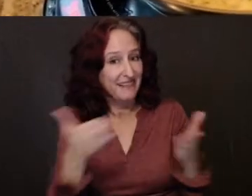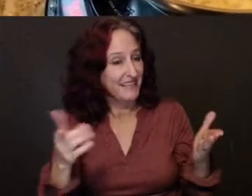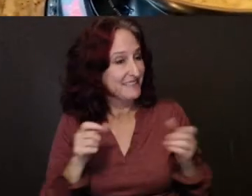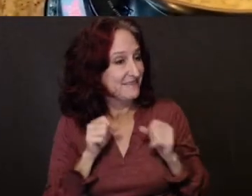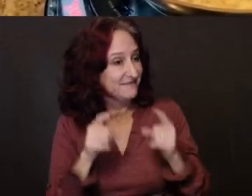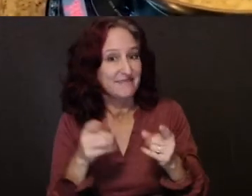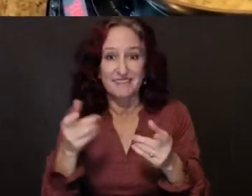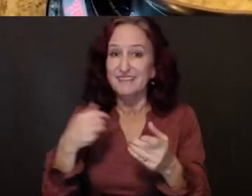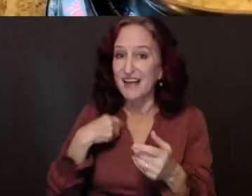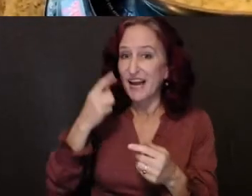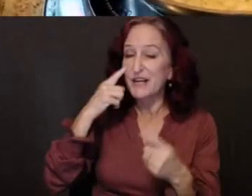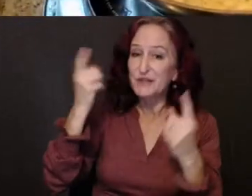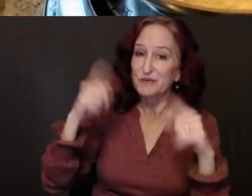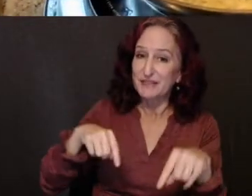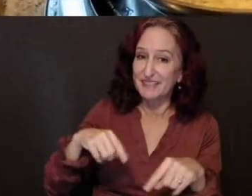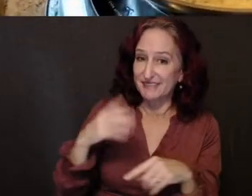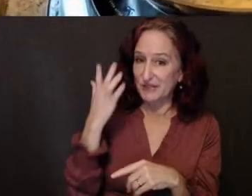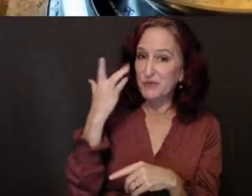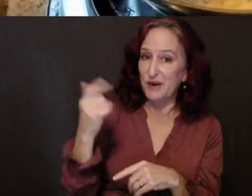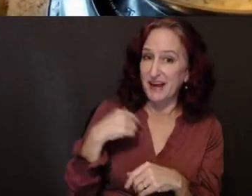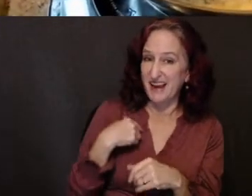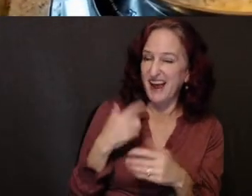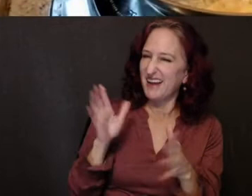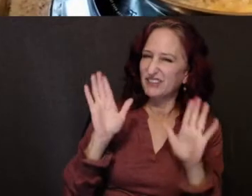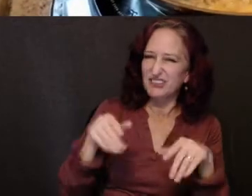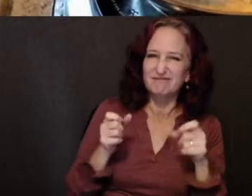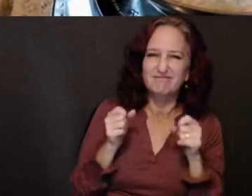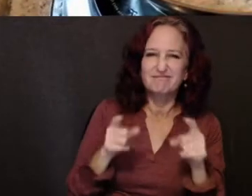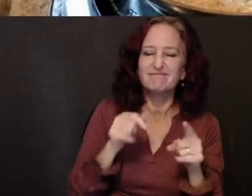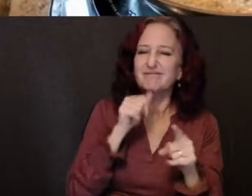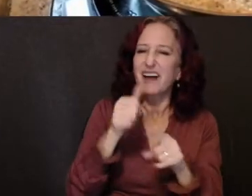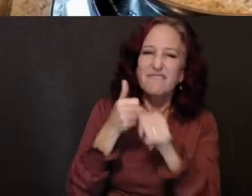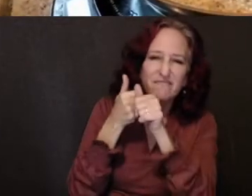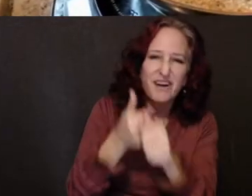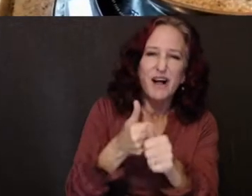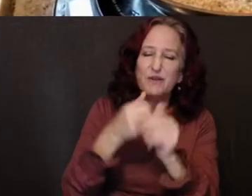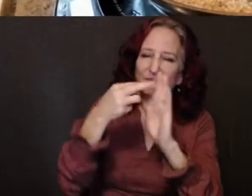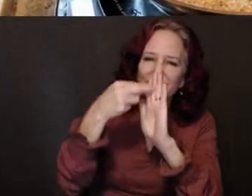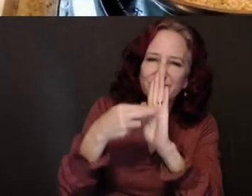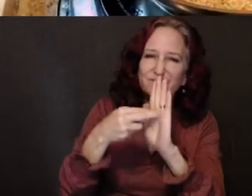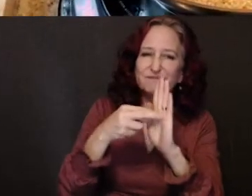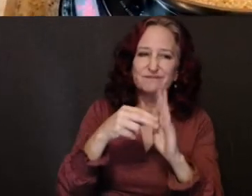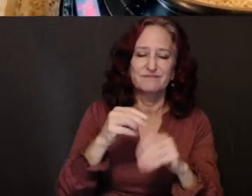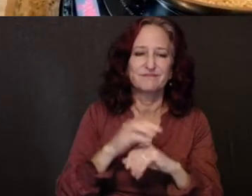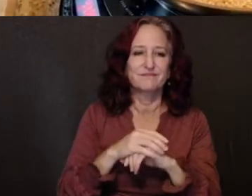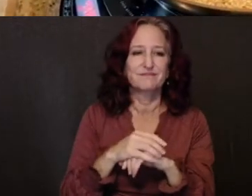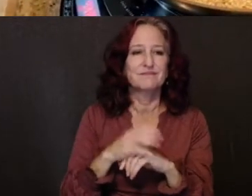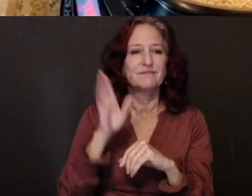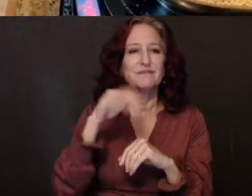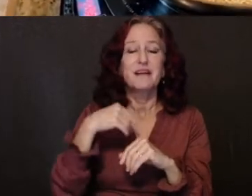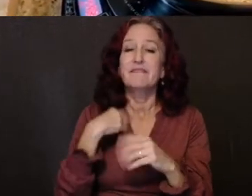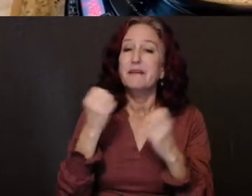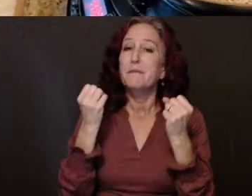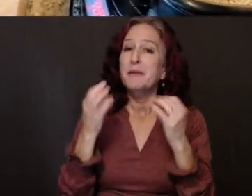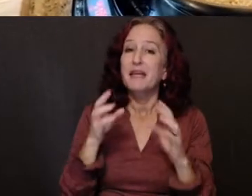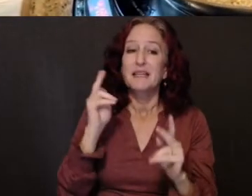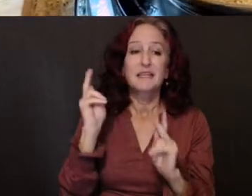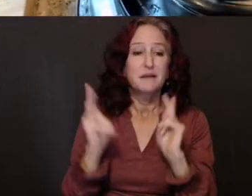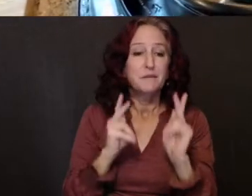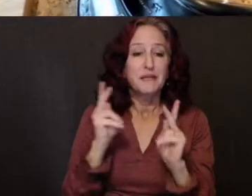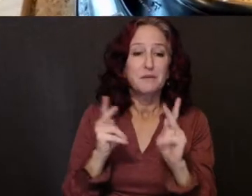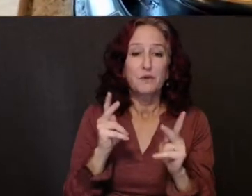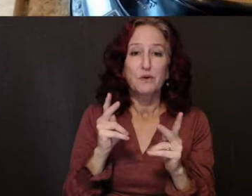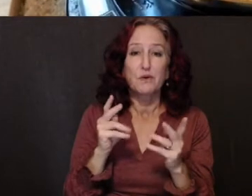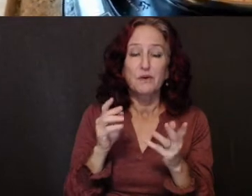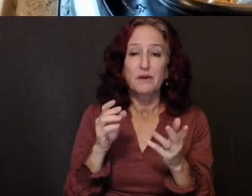that's because I just kind of wing it, you know. Hey, some of the best things start out that way, right? I totally agree. That's my